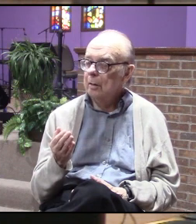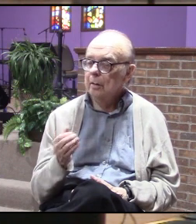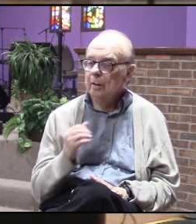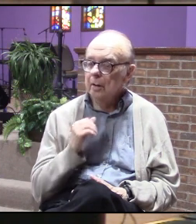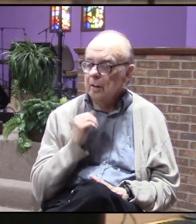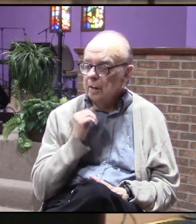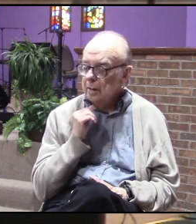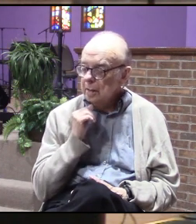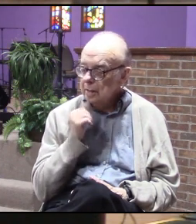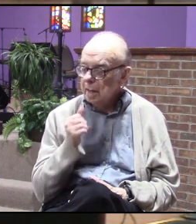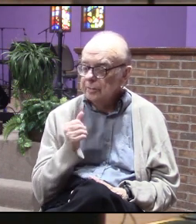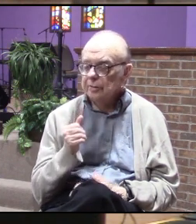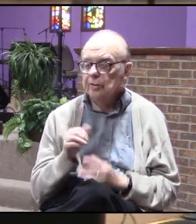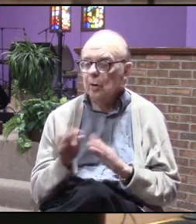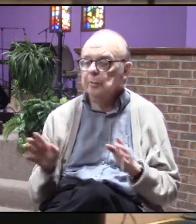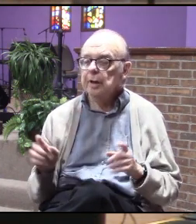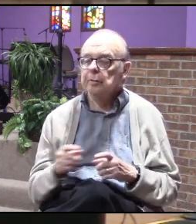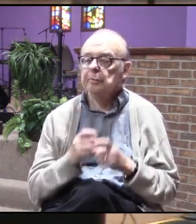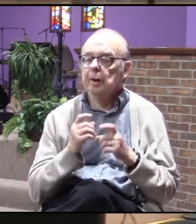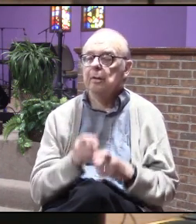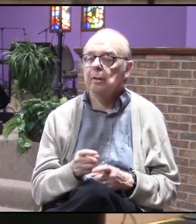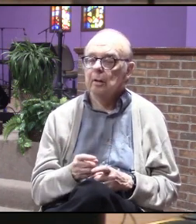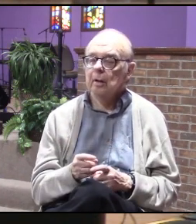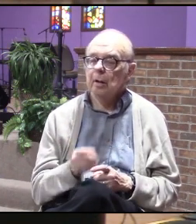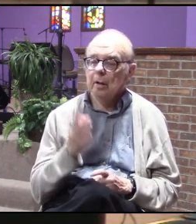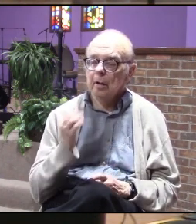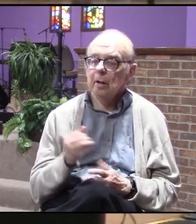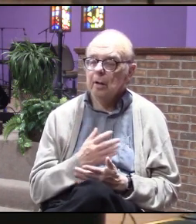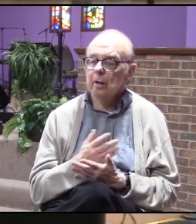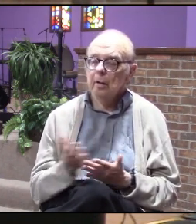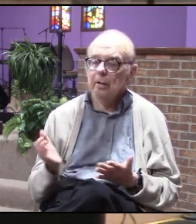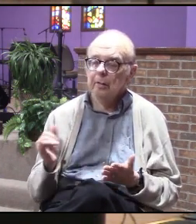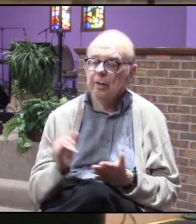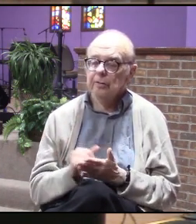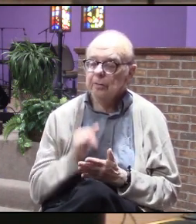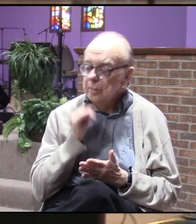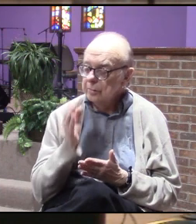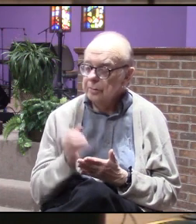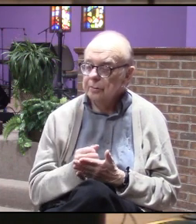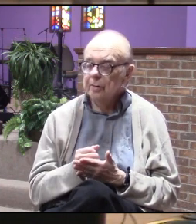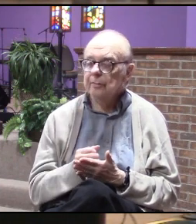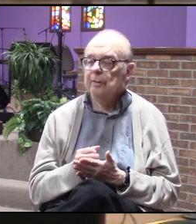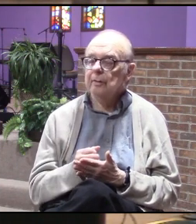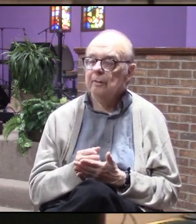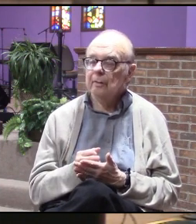Not just open a present, because you're getting something you really don't deserve.